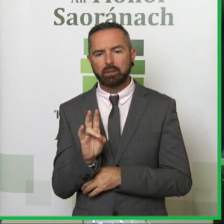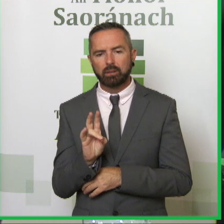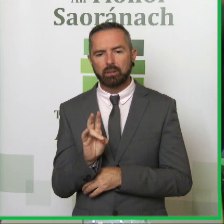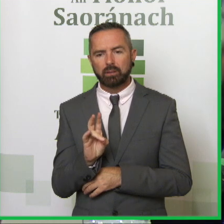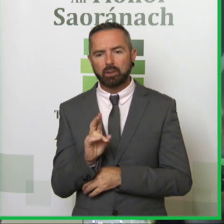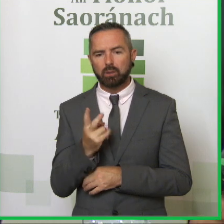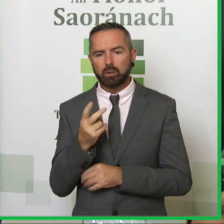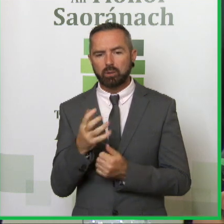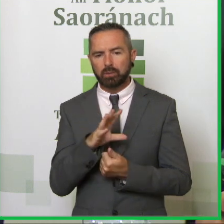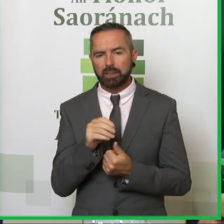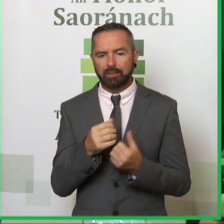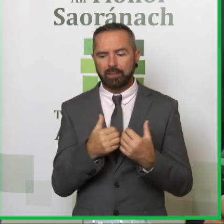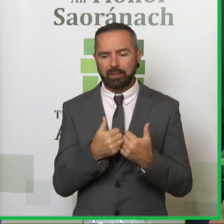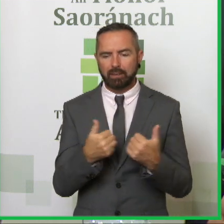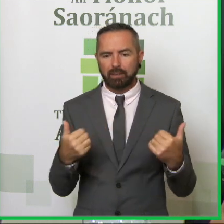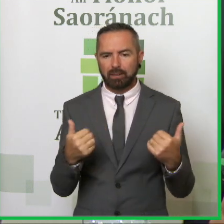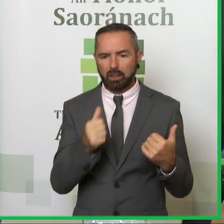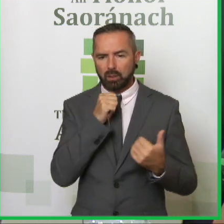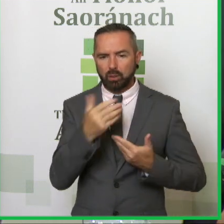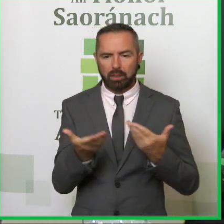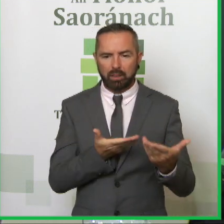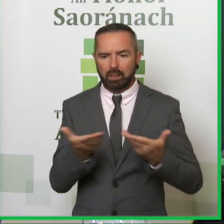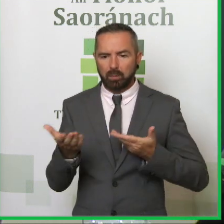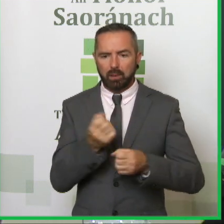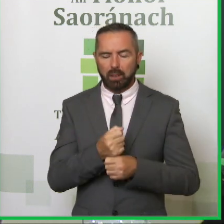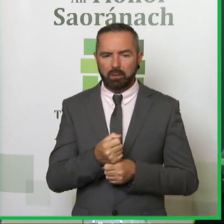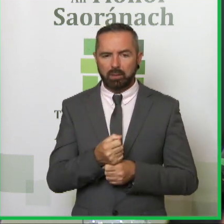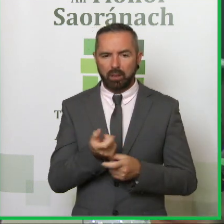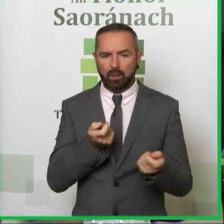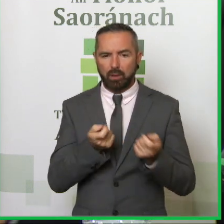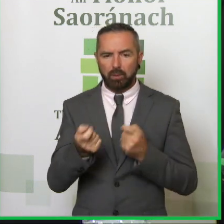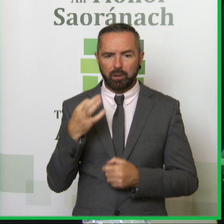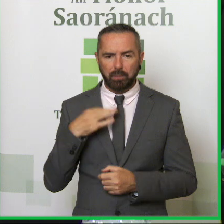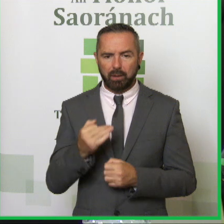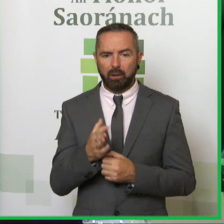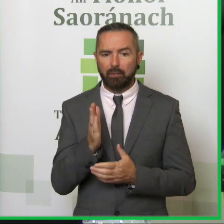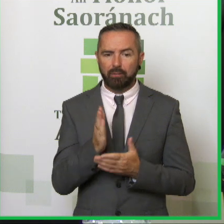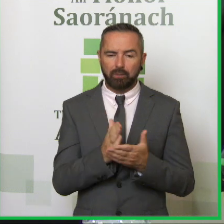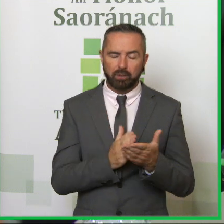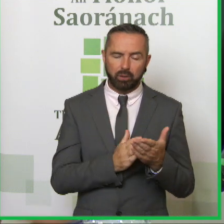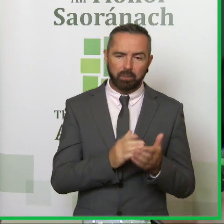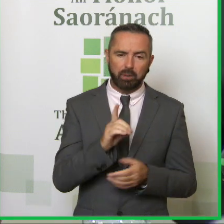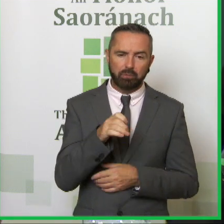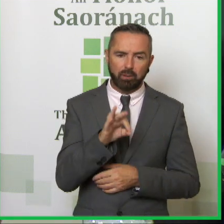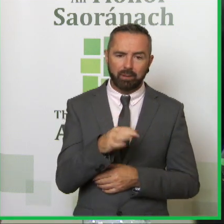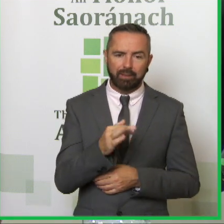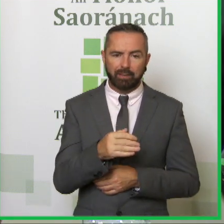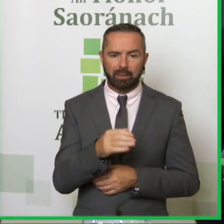two distinct things. So we haven't deliberated on the therapeutic benefits of certain drugs, be it cannabis, be